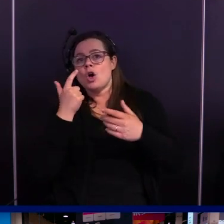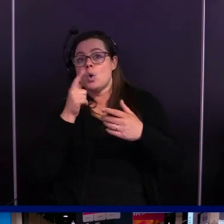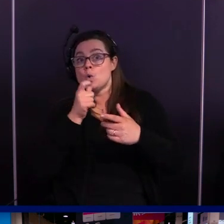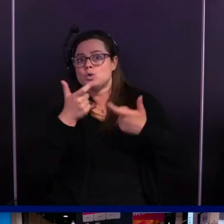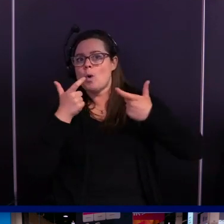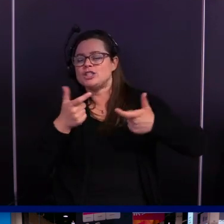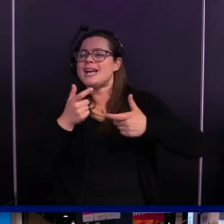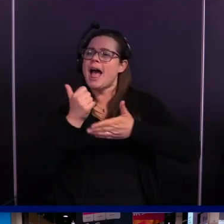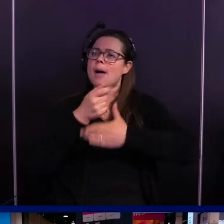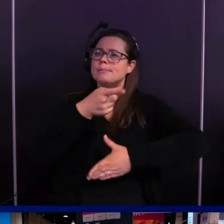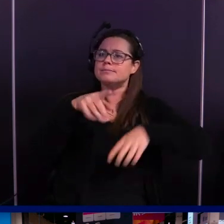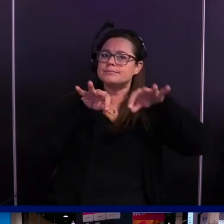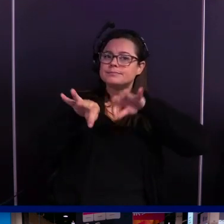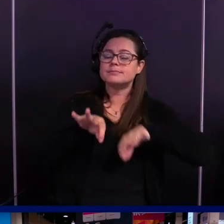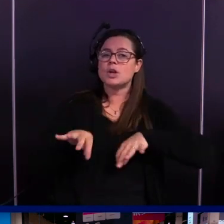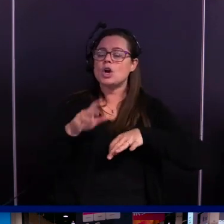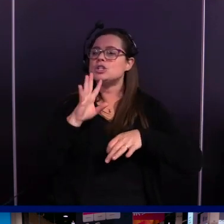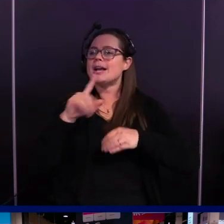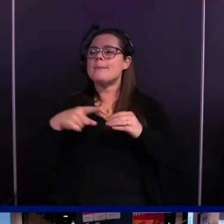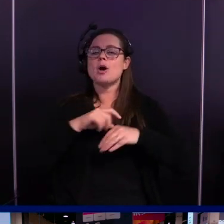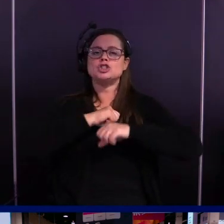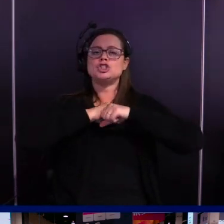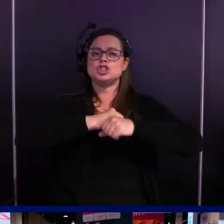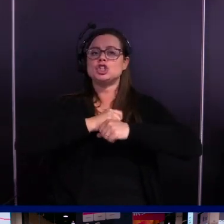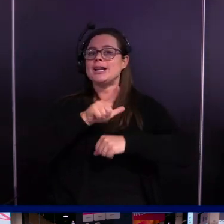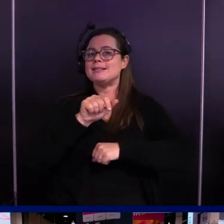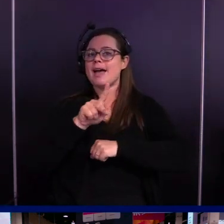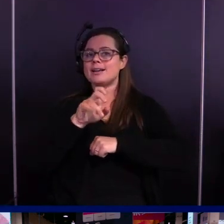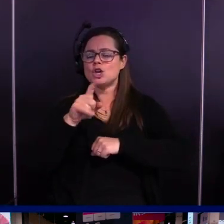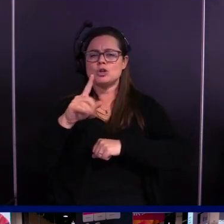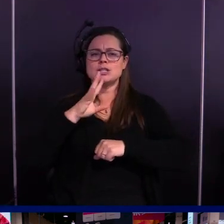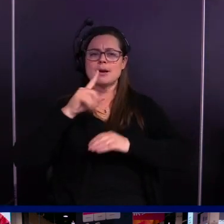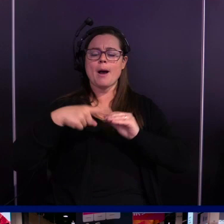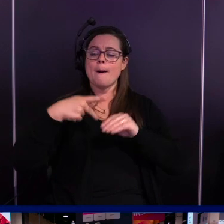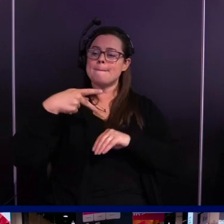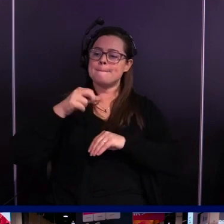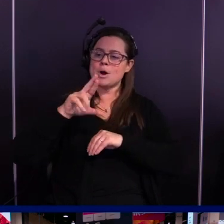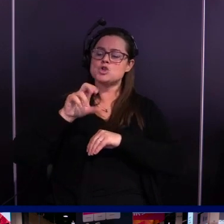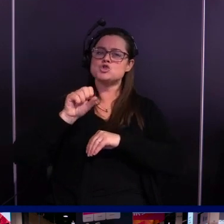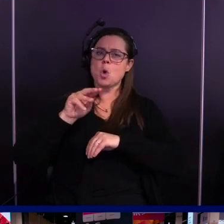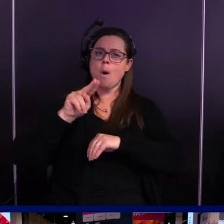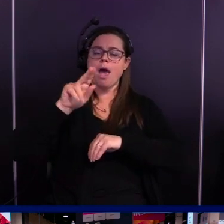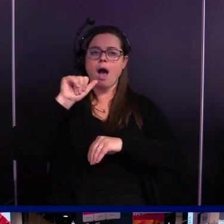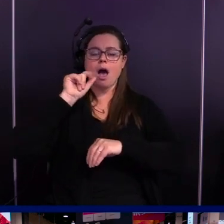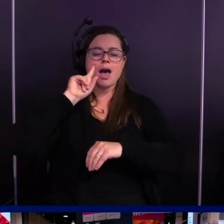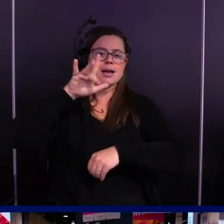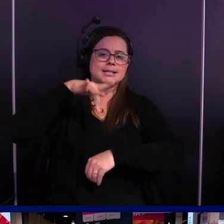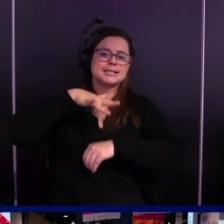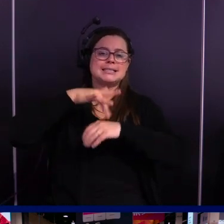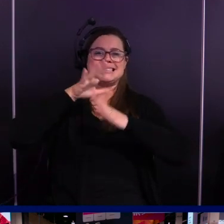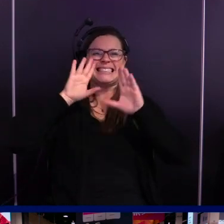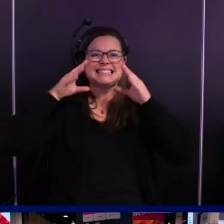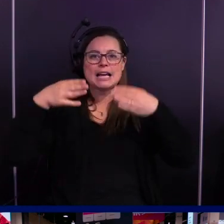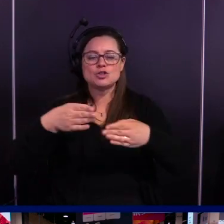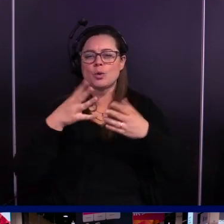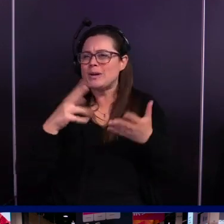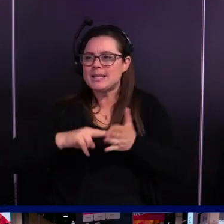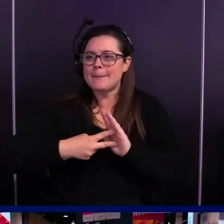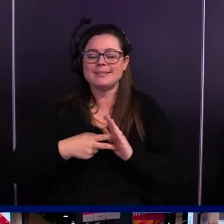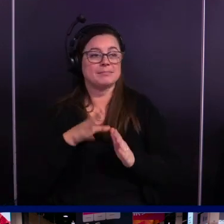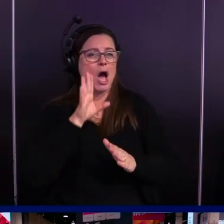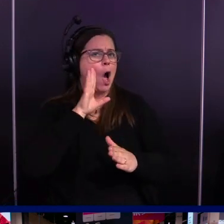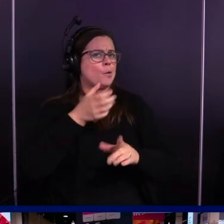when we've been talking about a security lake? When you say persona-centric, what exactly does that mean? Yeah, I'm coming there.